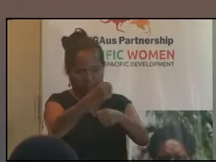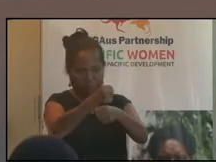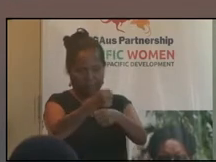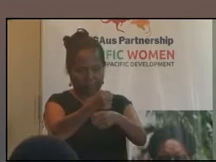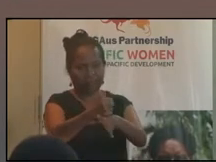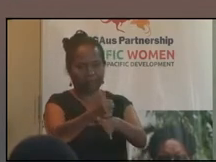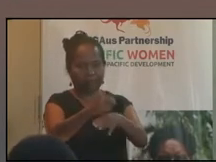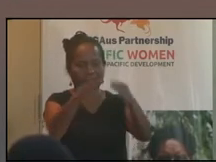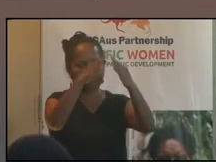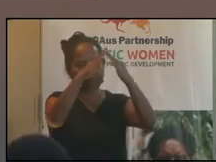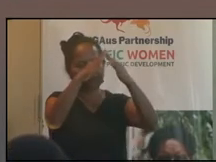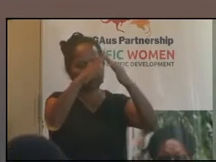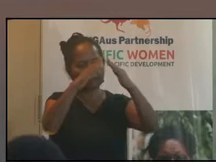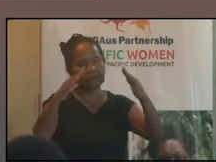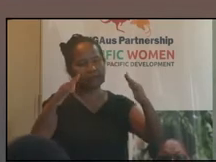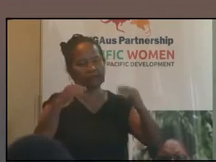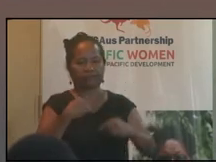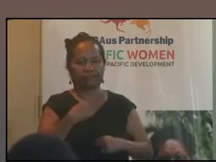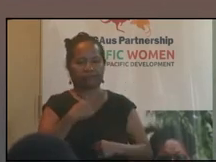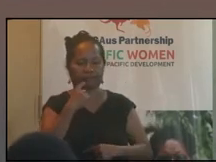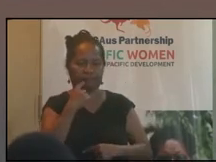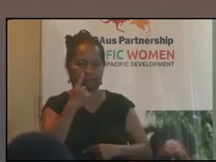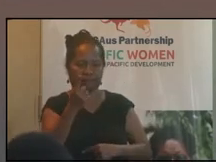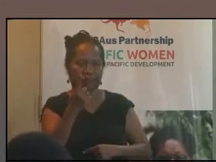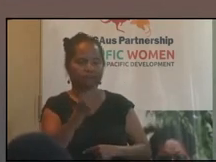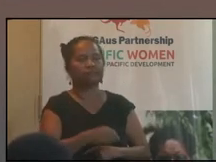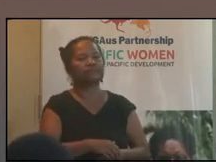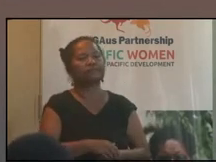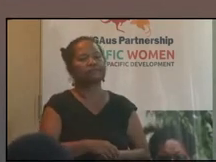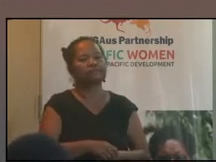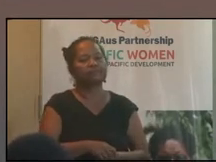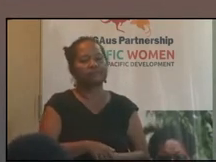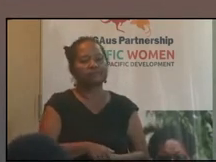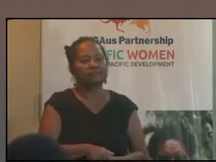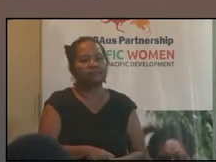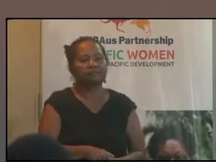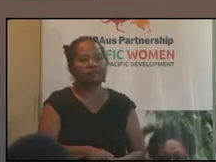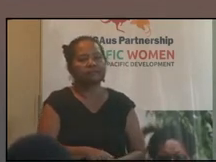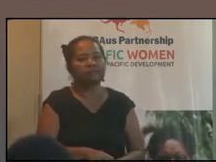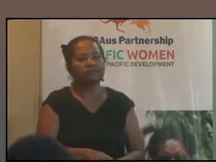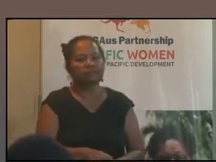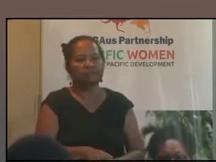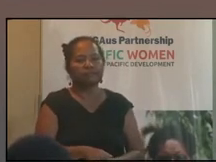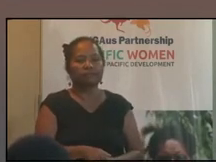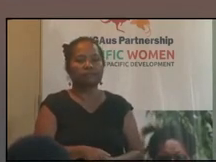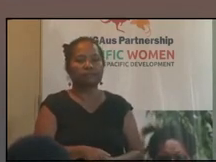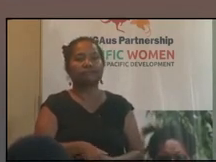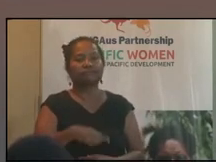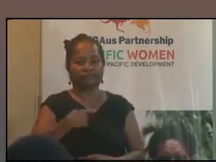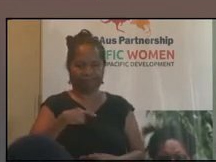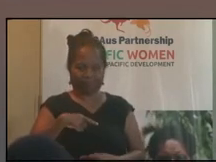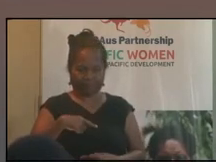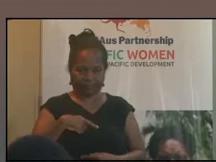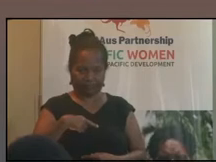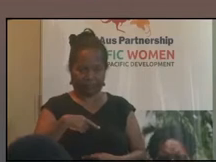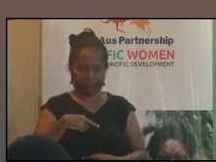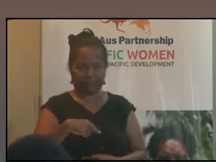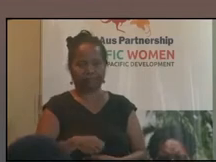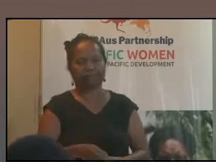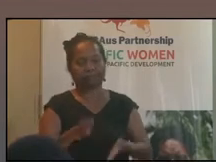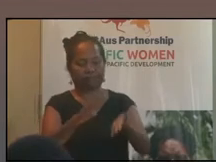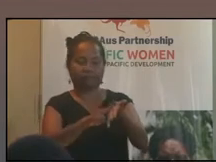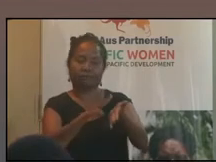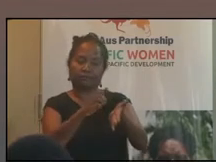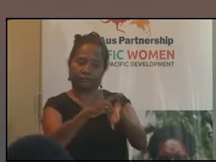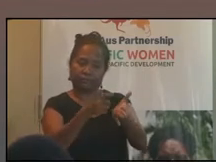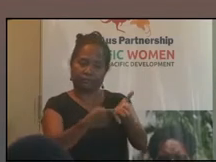Let me just qualify that, at the national parliament. That is the reason why, as Mary told us,